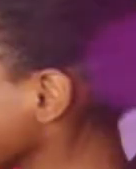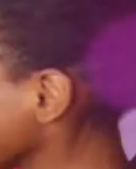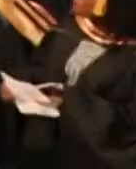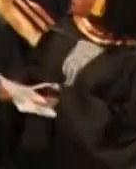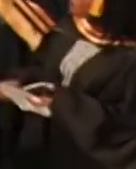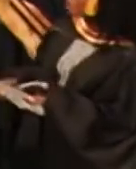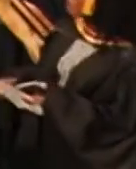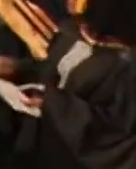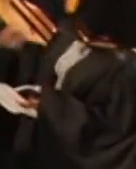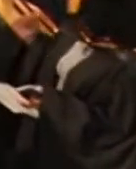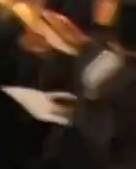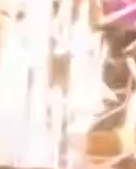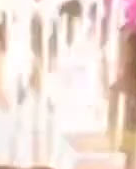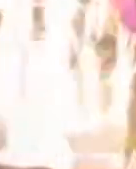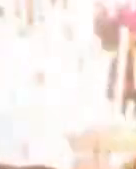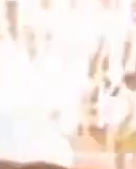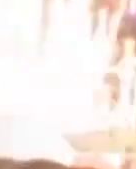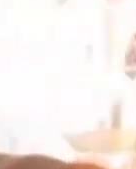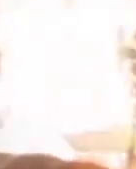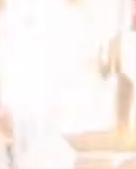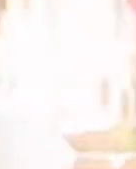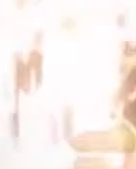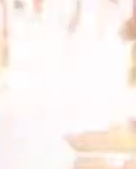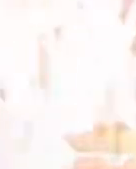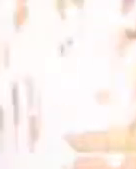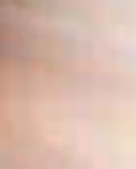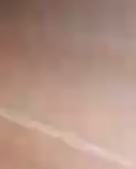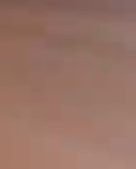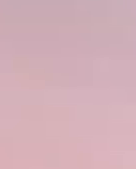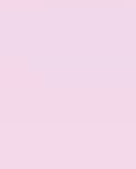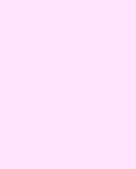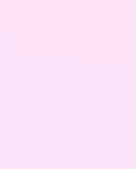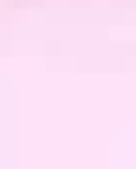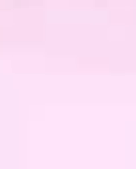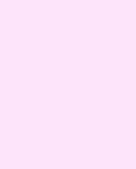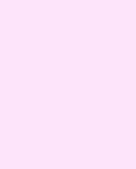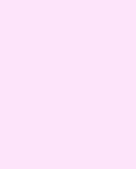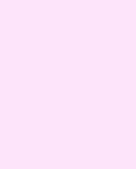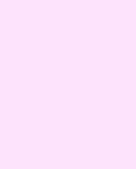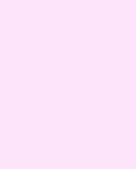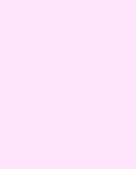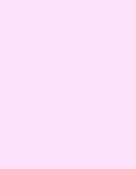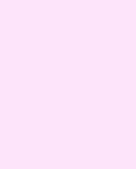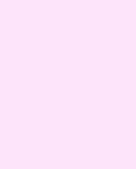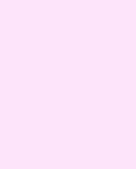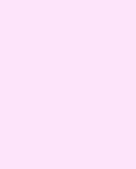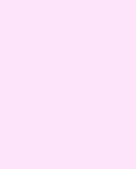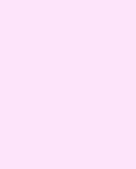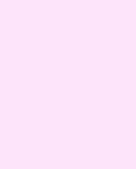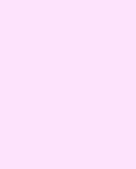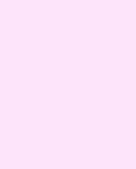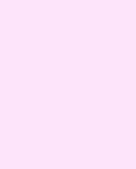branch. Vera Beauty and Fashion College, a TVET approved institution.